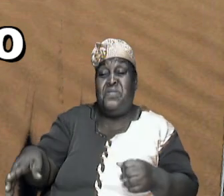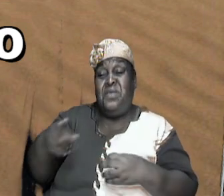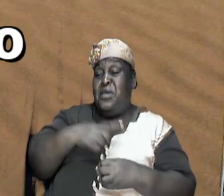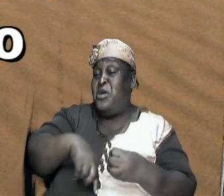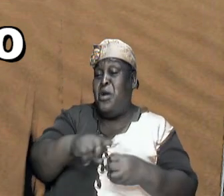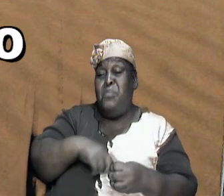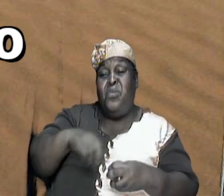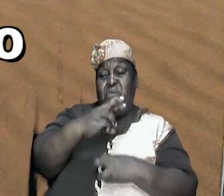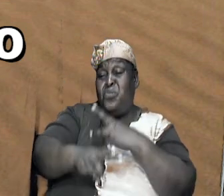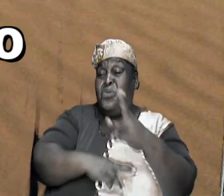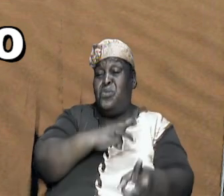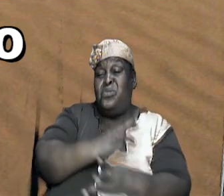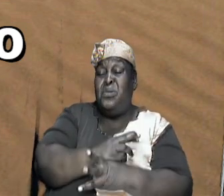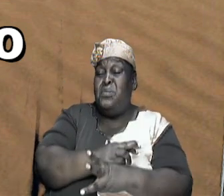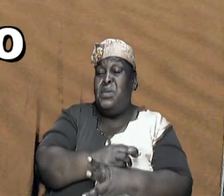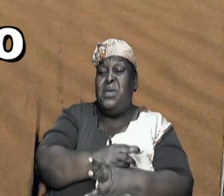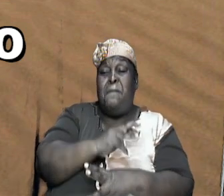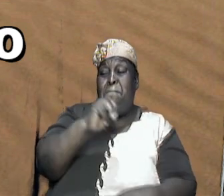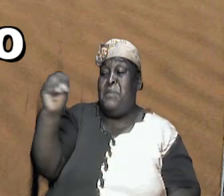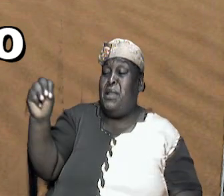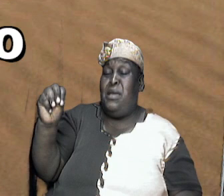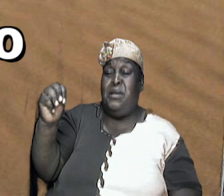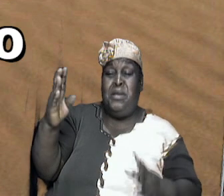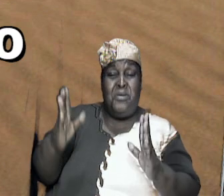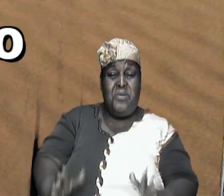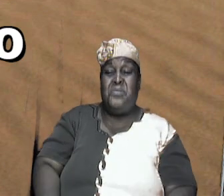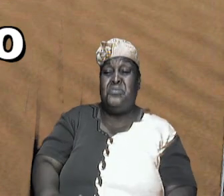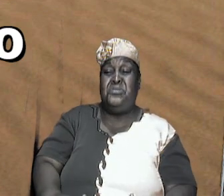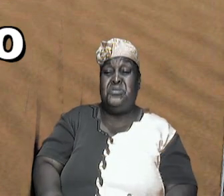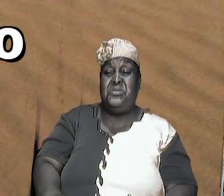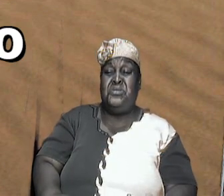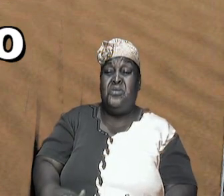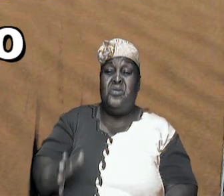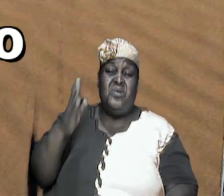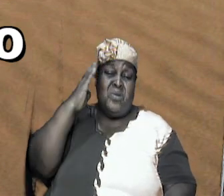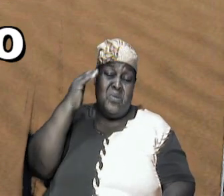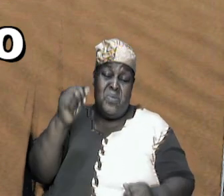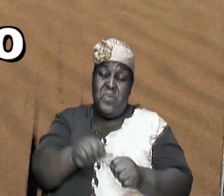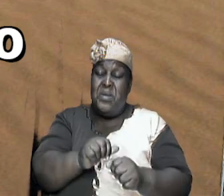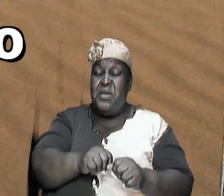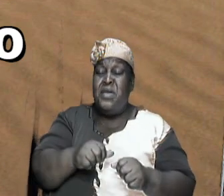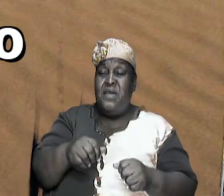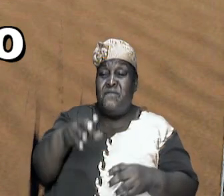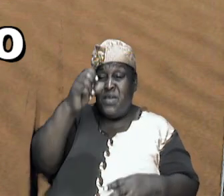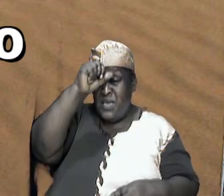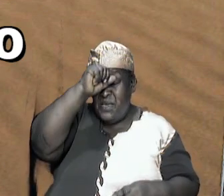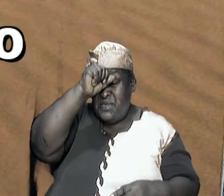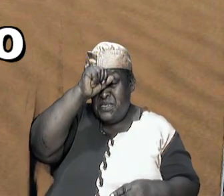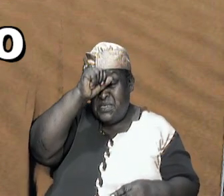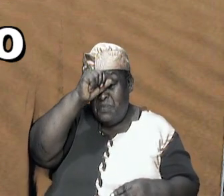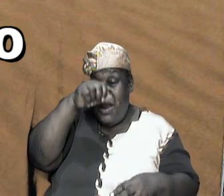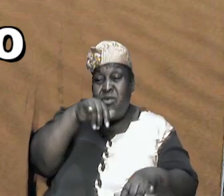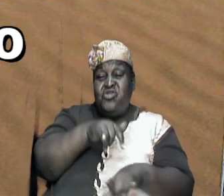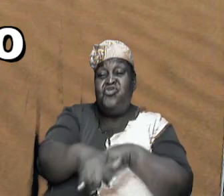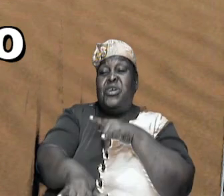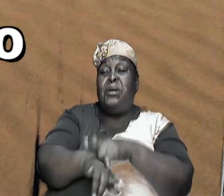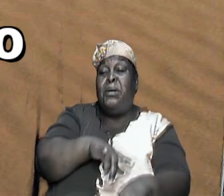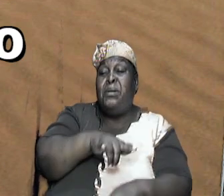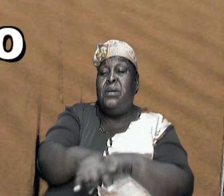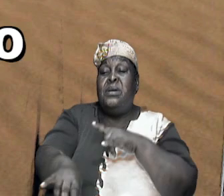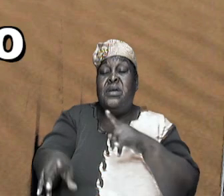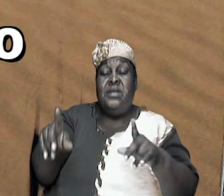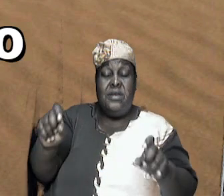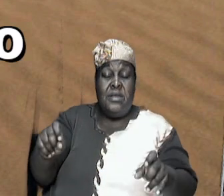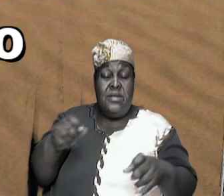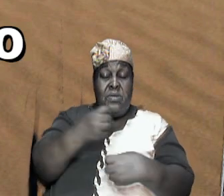been millionaires. We would have known every strategy, every smart move that we need to make